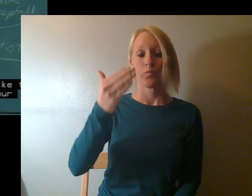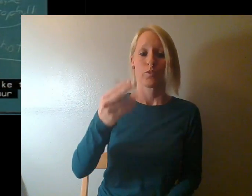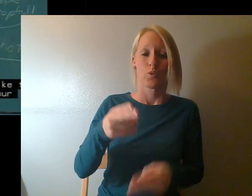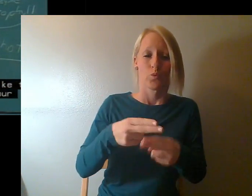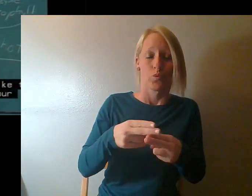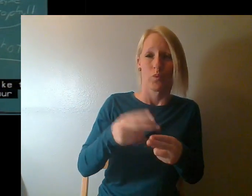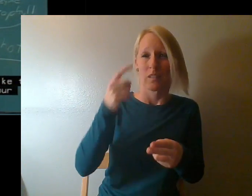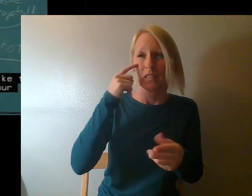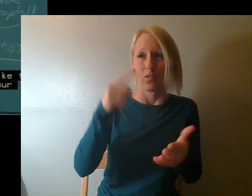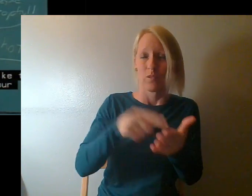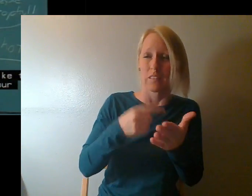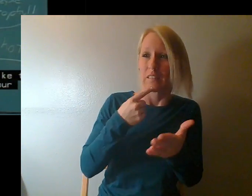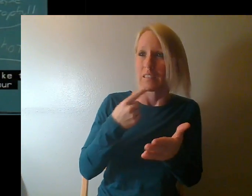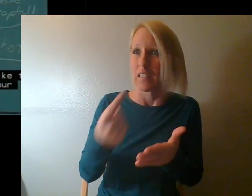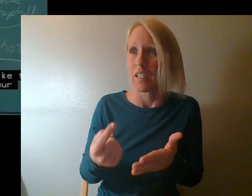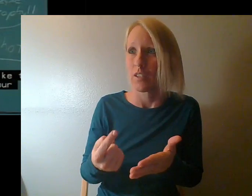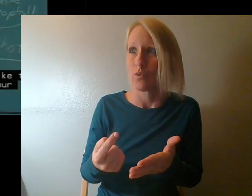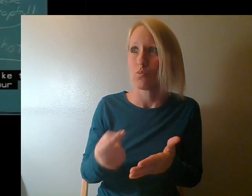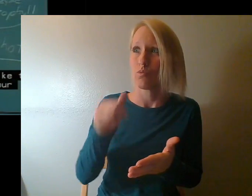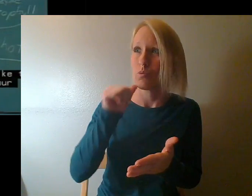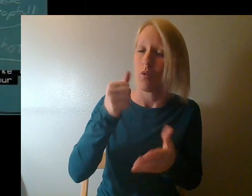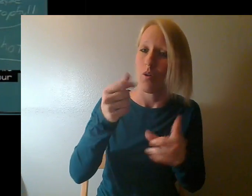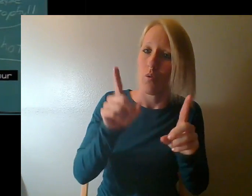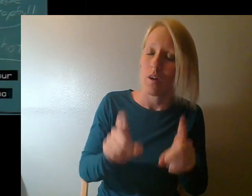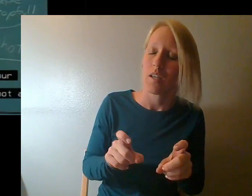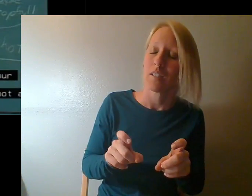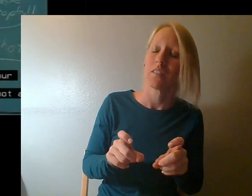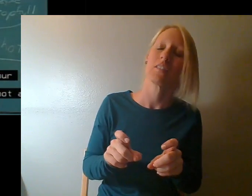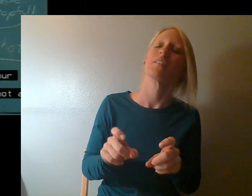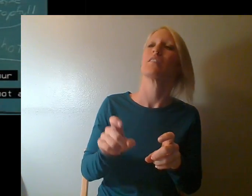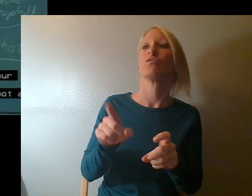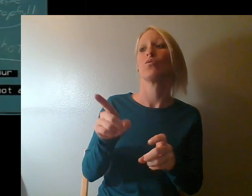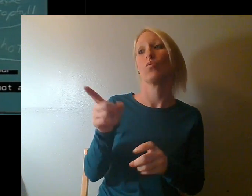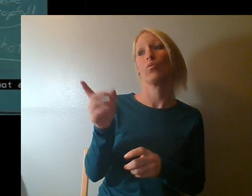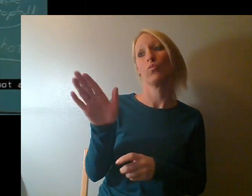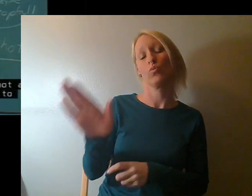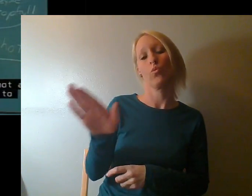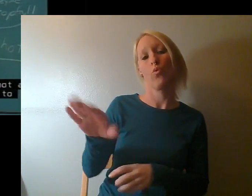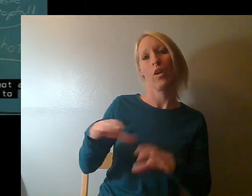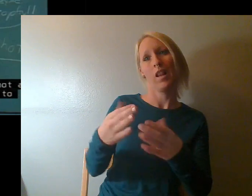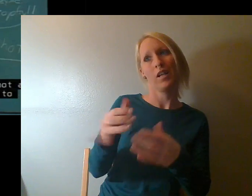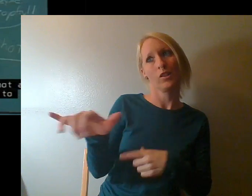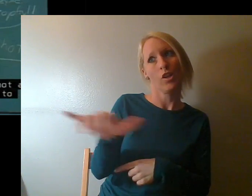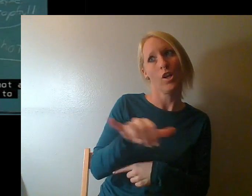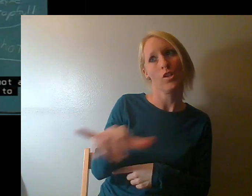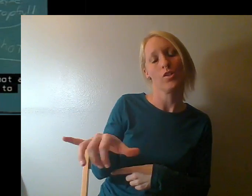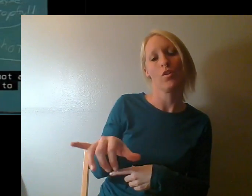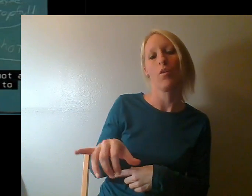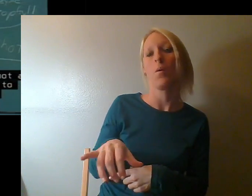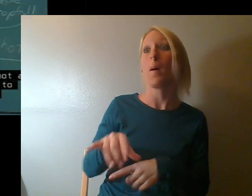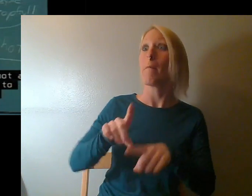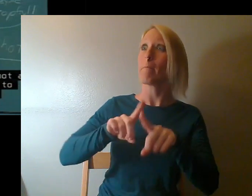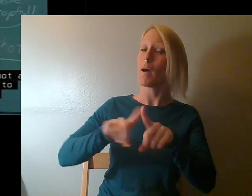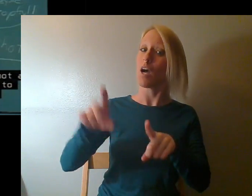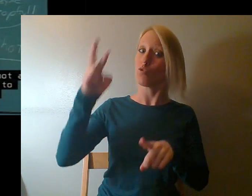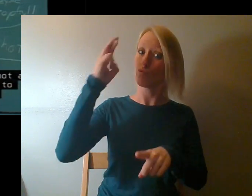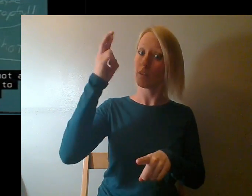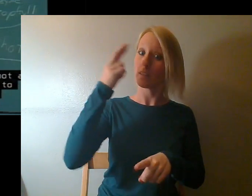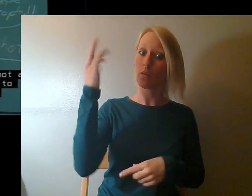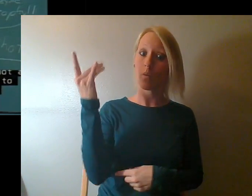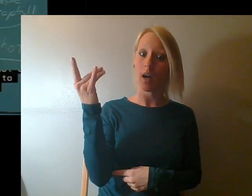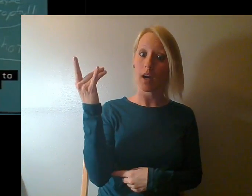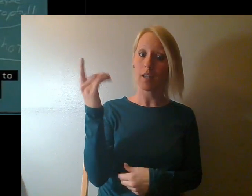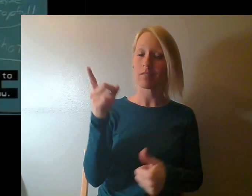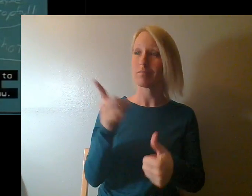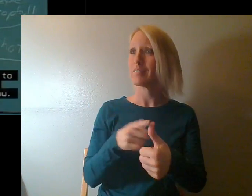quiz occur for your class tomorrow. Now, the reason being, it's not a large quiz. It's not going to count for a lot of points. I'll tell